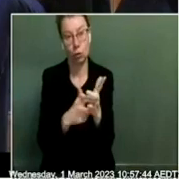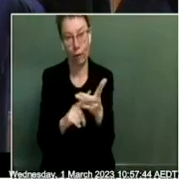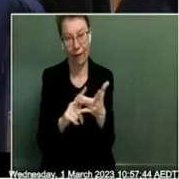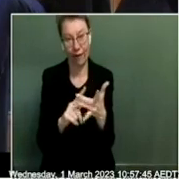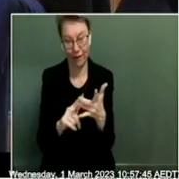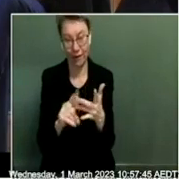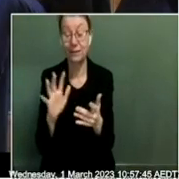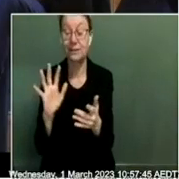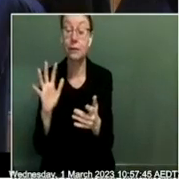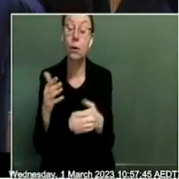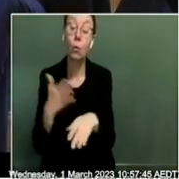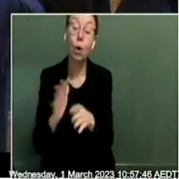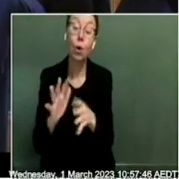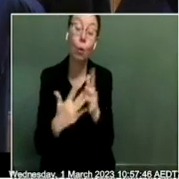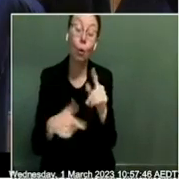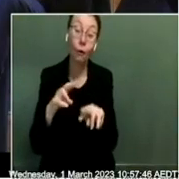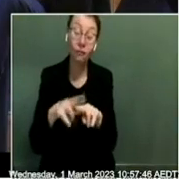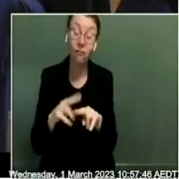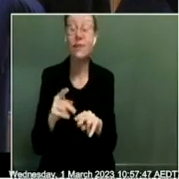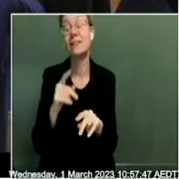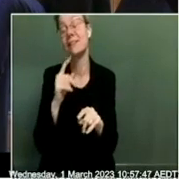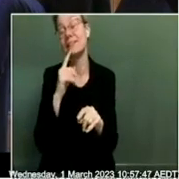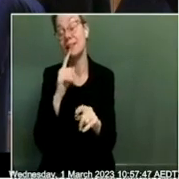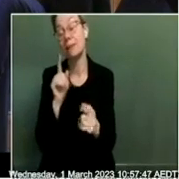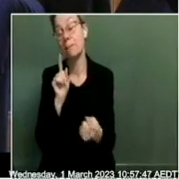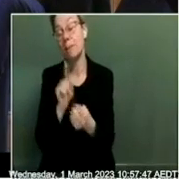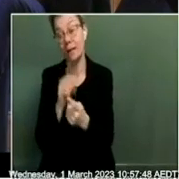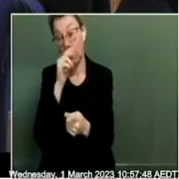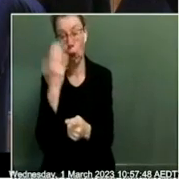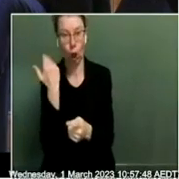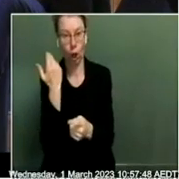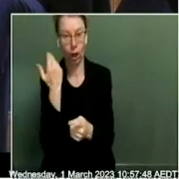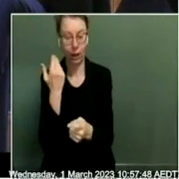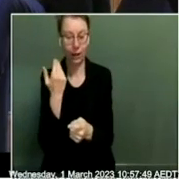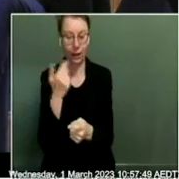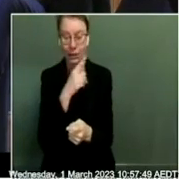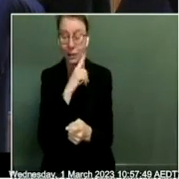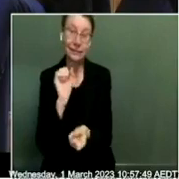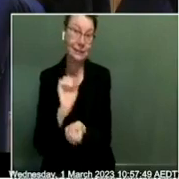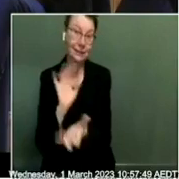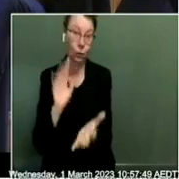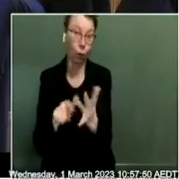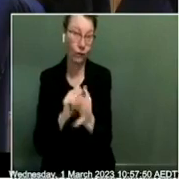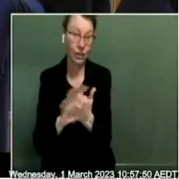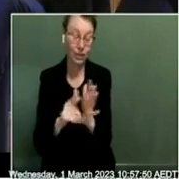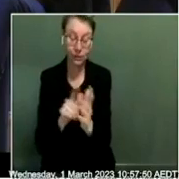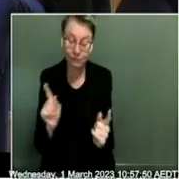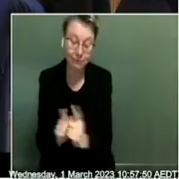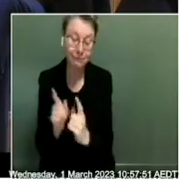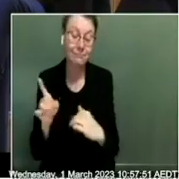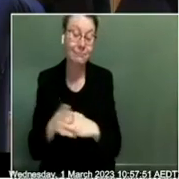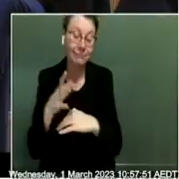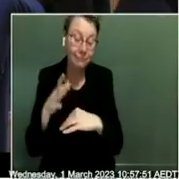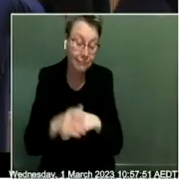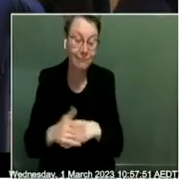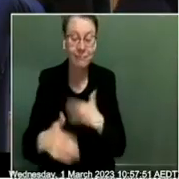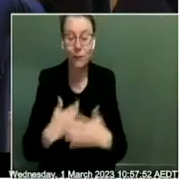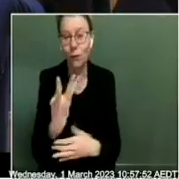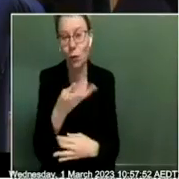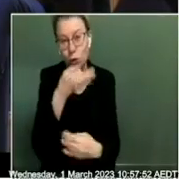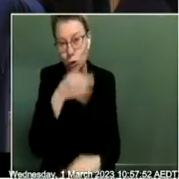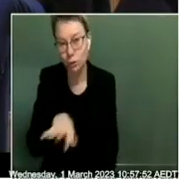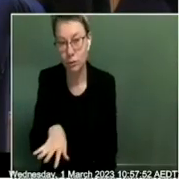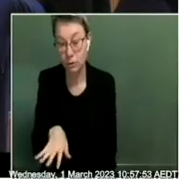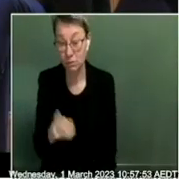love and lived there happily ever after and had their four kids. But they both were hard workers and we